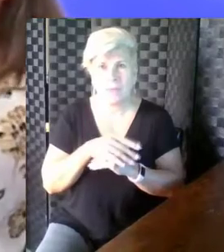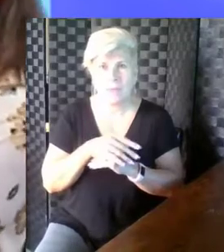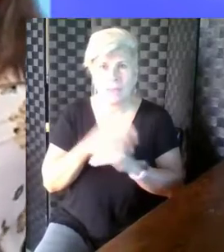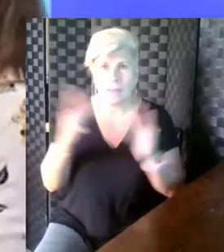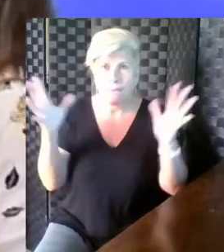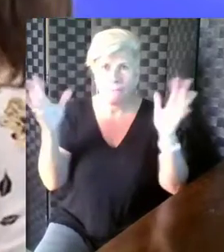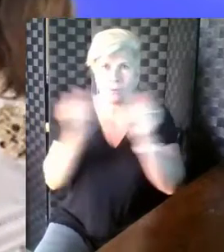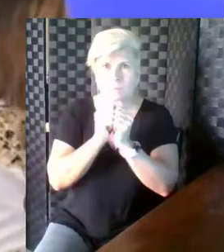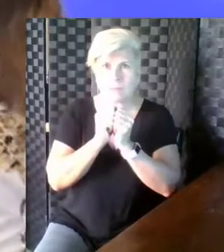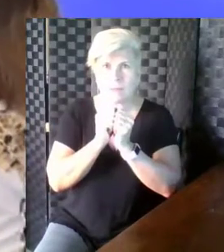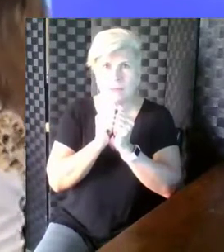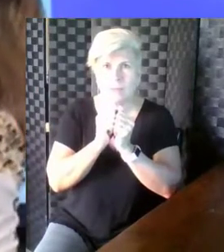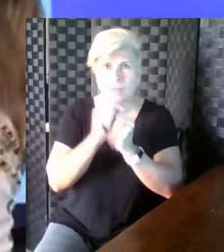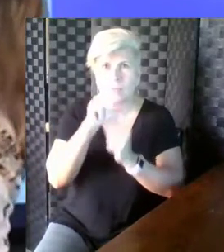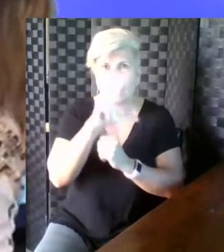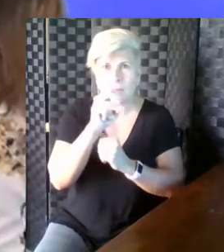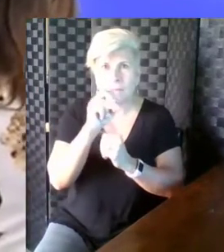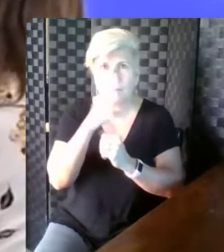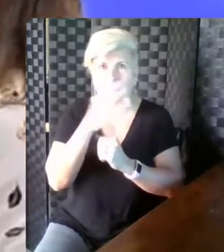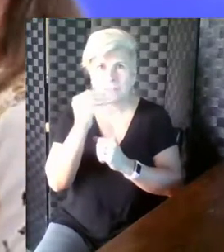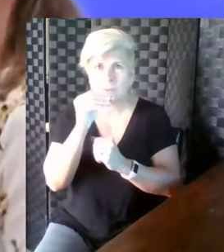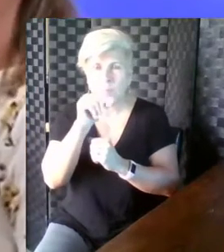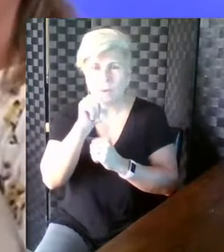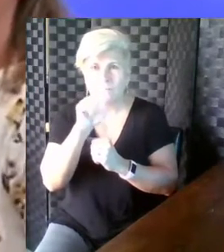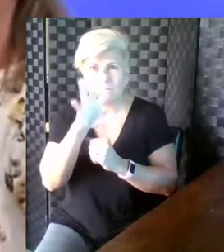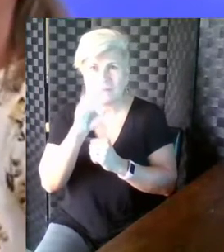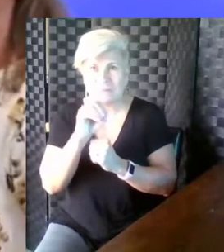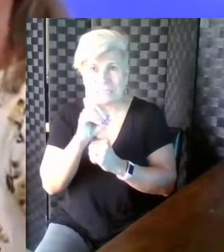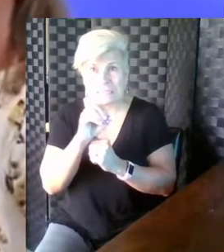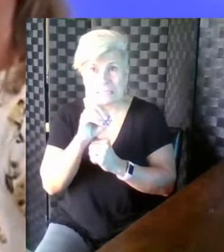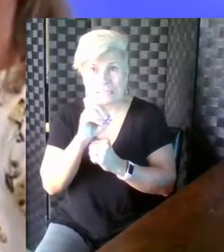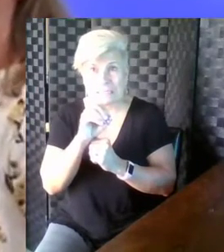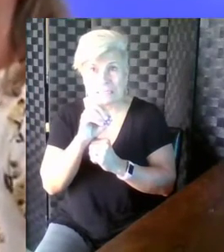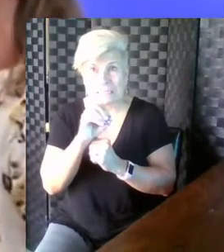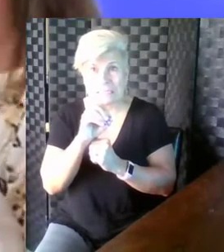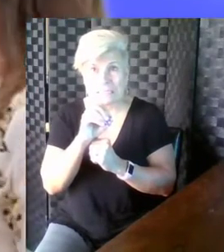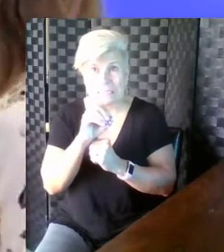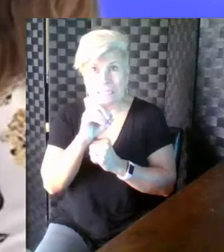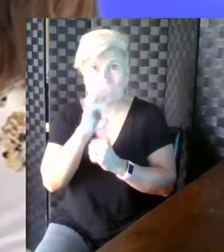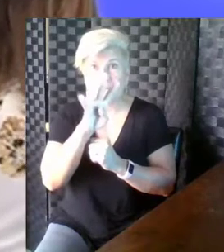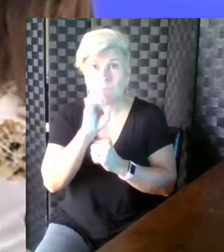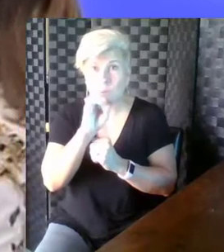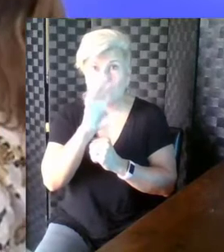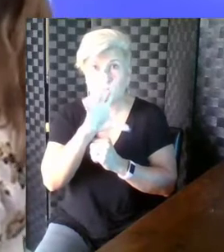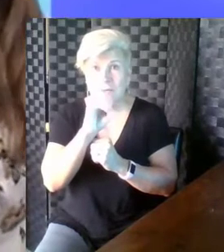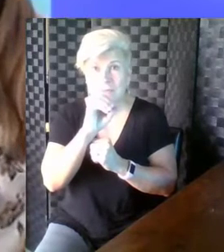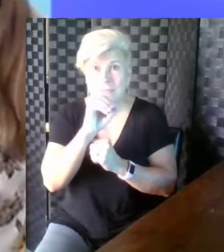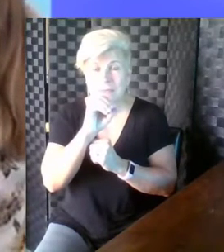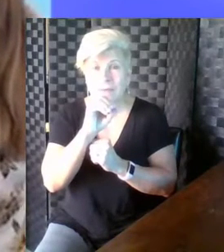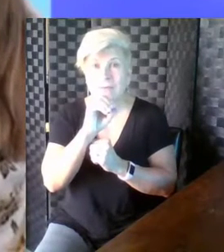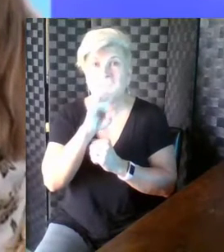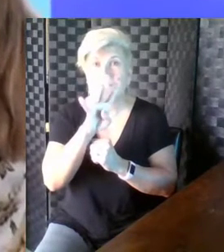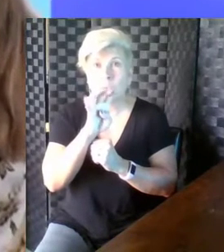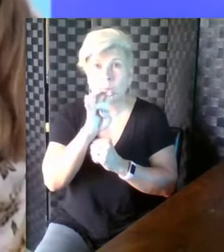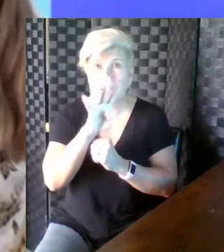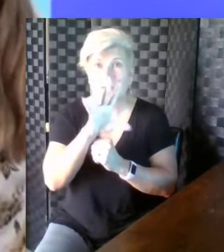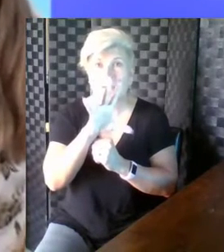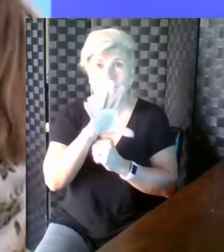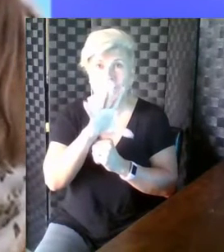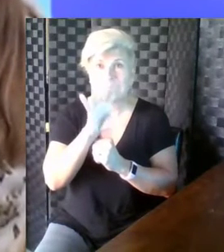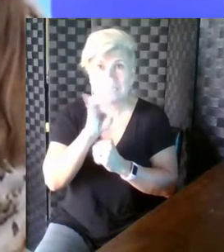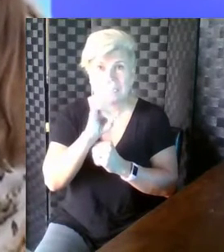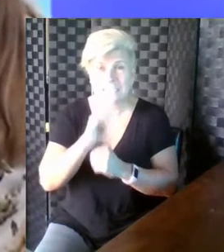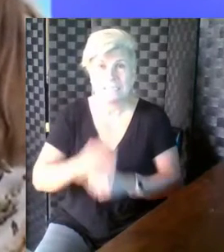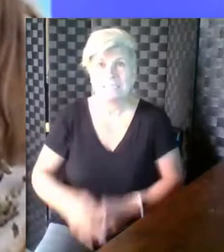let's push these all together. 300 plus 150 is 450 plus 7 is